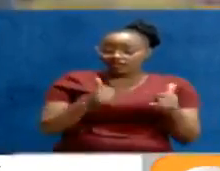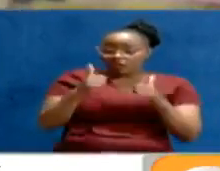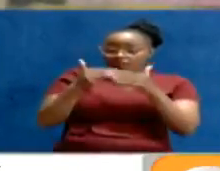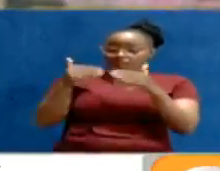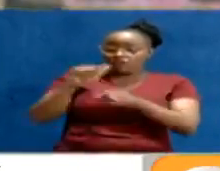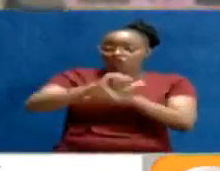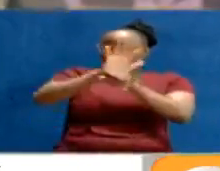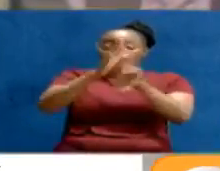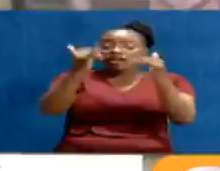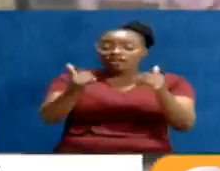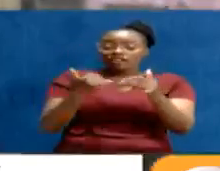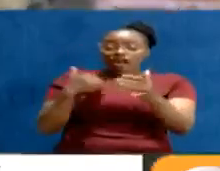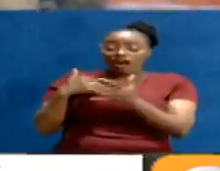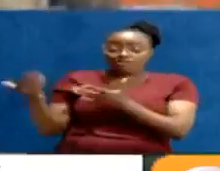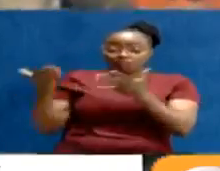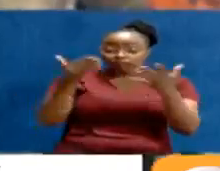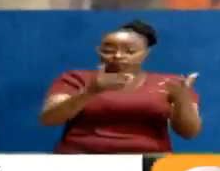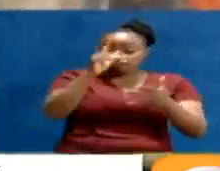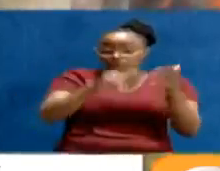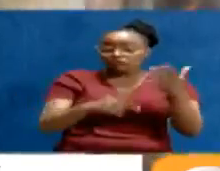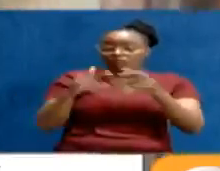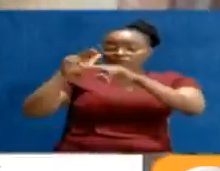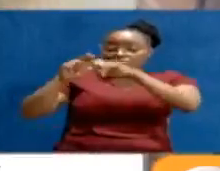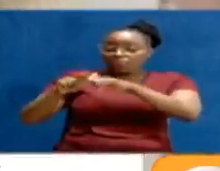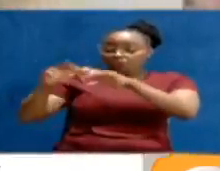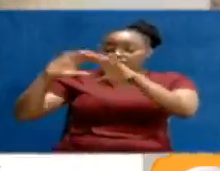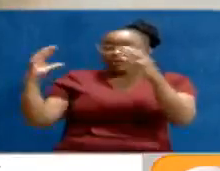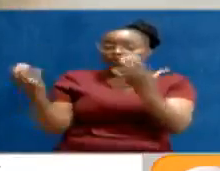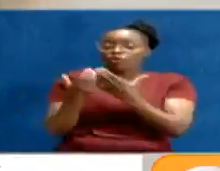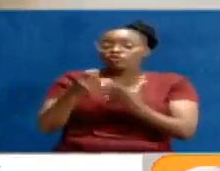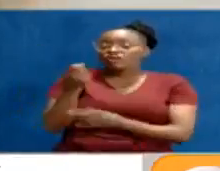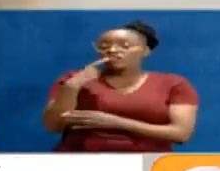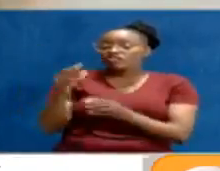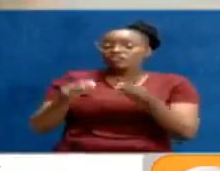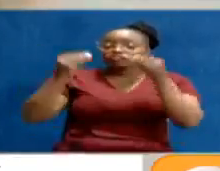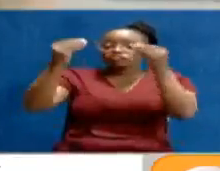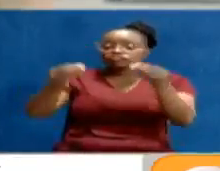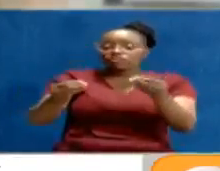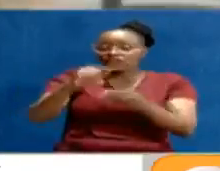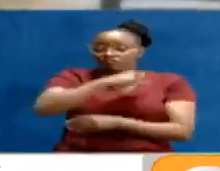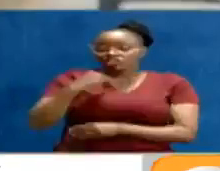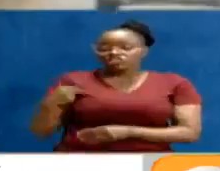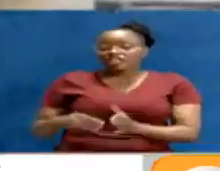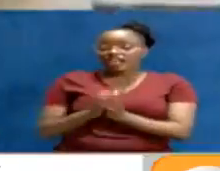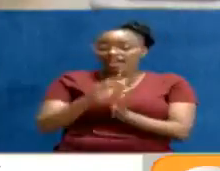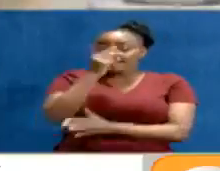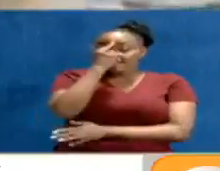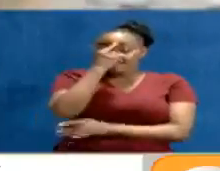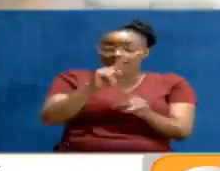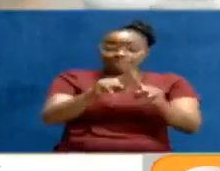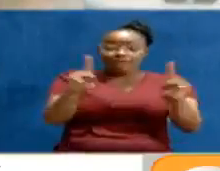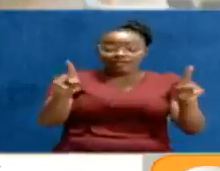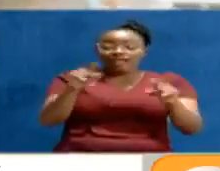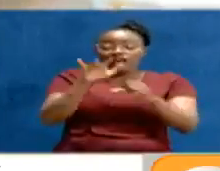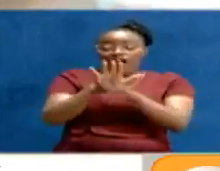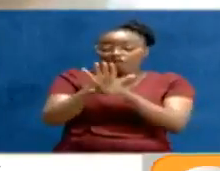the pandemic and has now been brought to the forefront is the over-reliance of the global pharmaceutical supply chain on China and India. However,